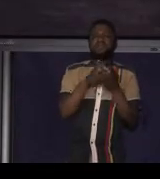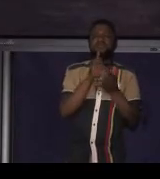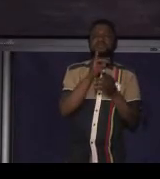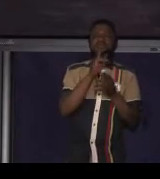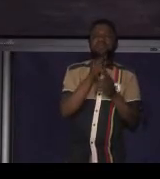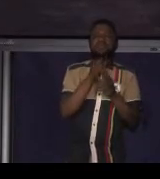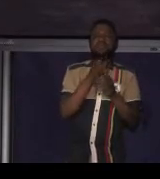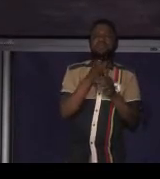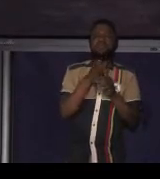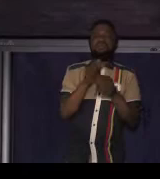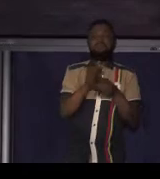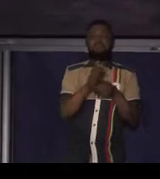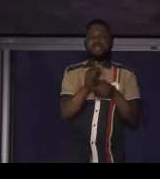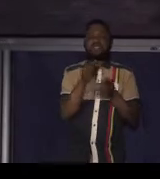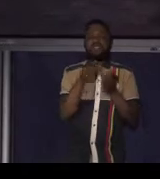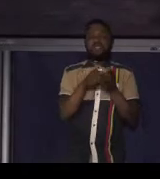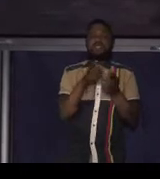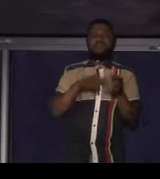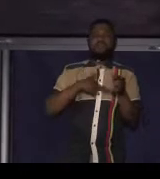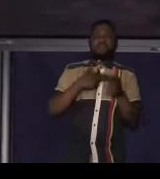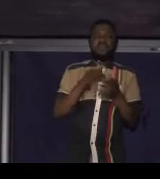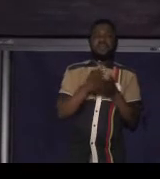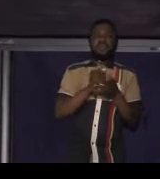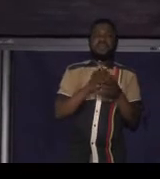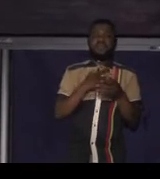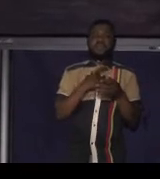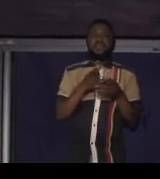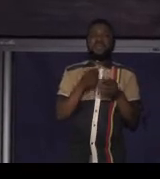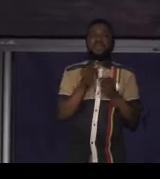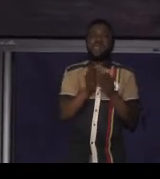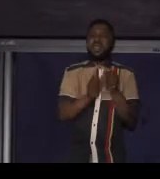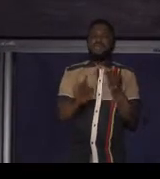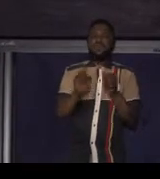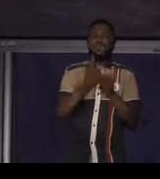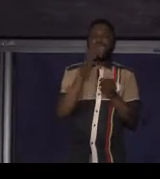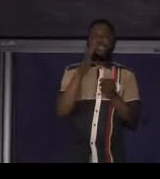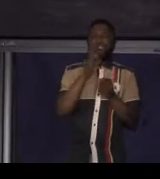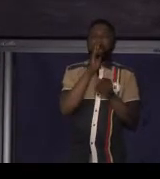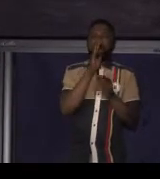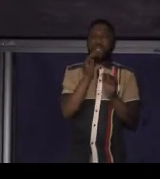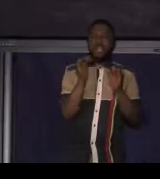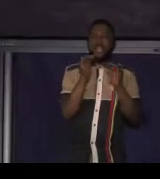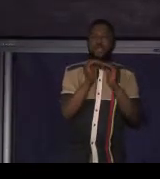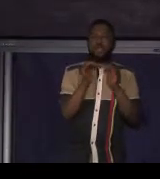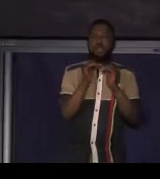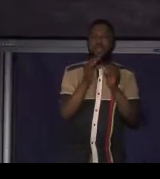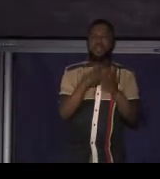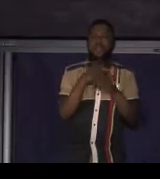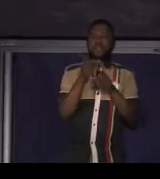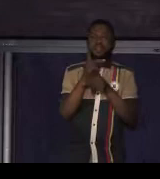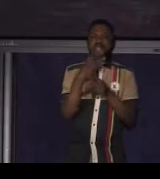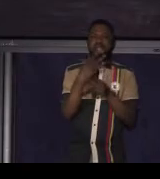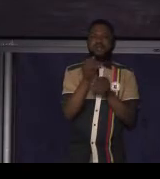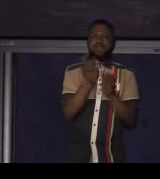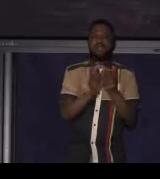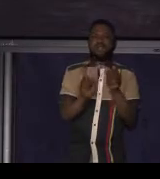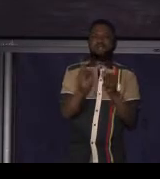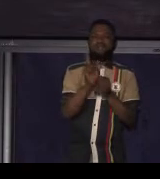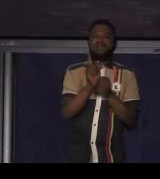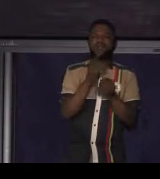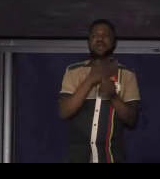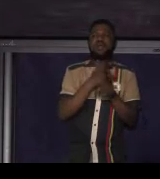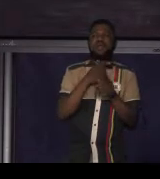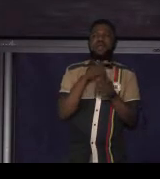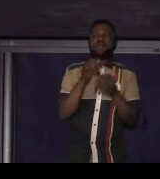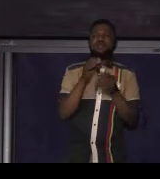one is from this one is practicing this kind of religion that I like, this one is. Everybody should be equal, and you take care